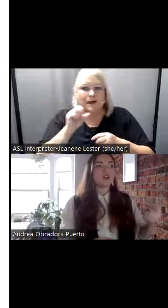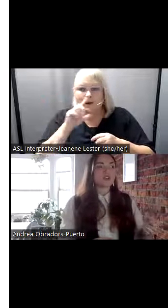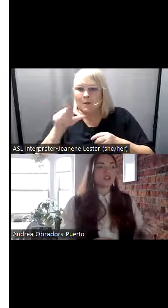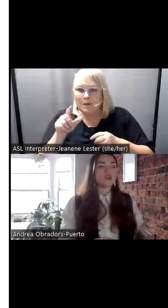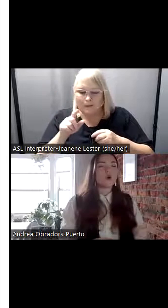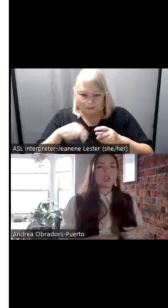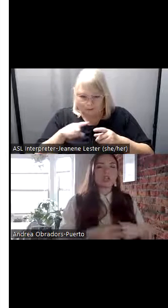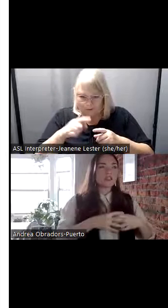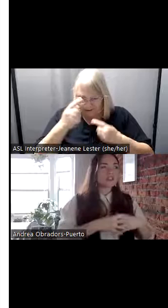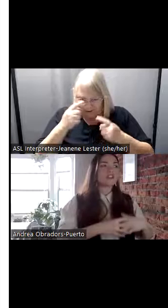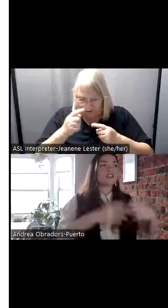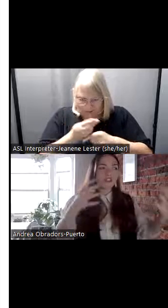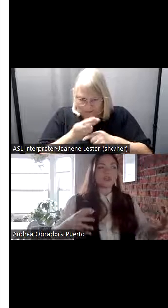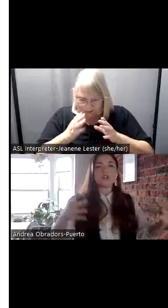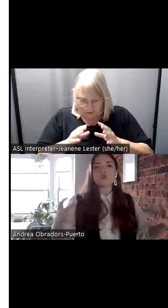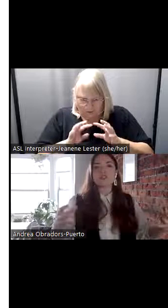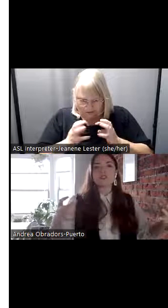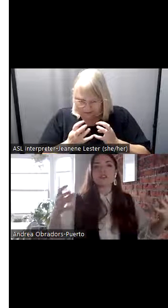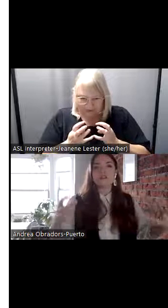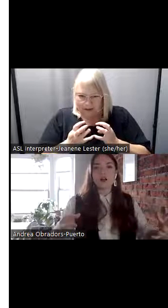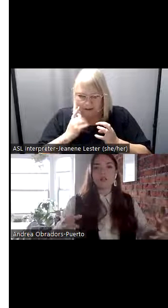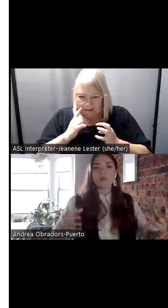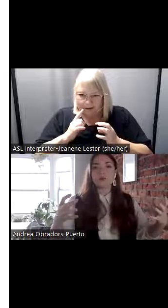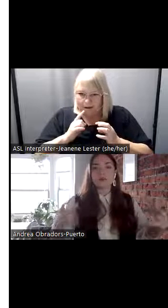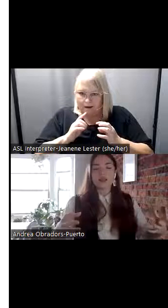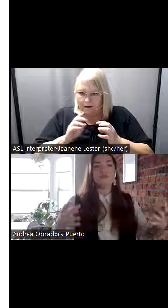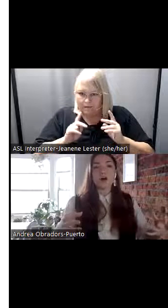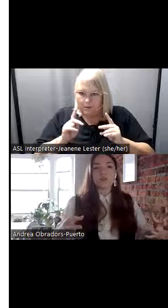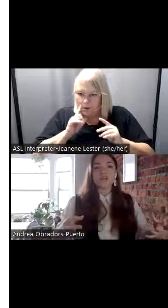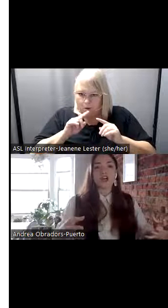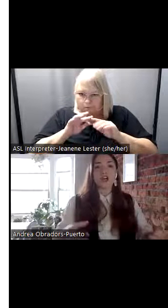as users. So it considers the different users involved in the